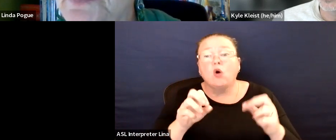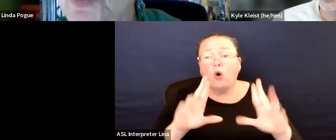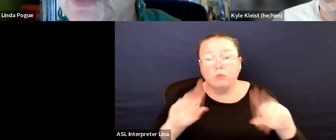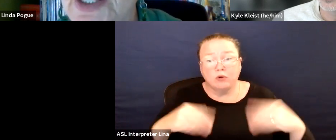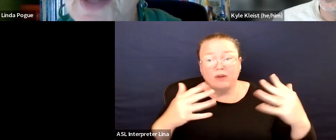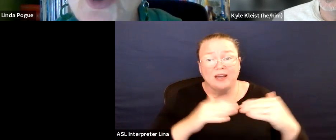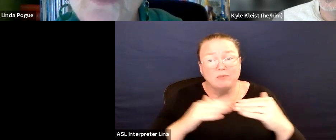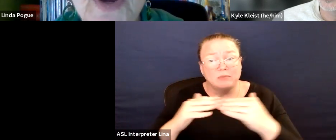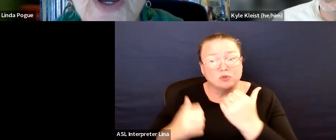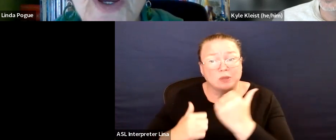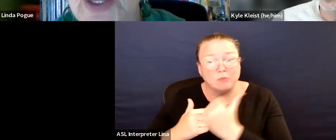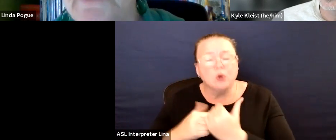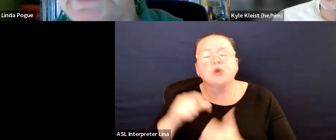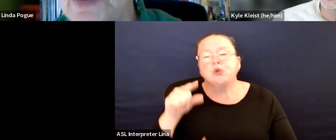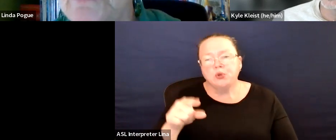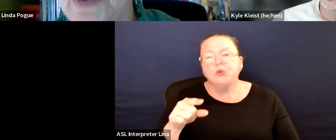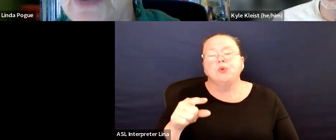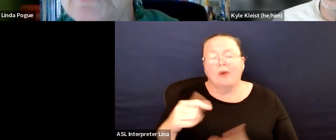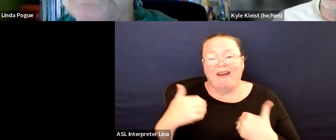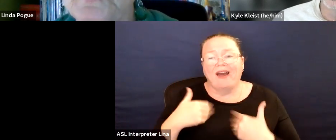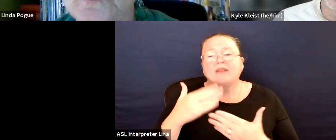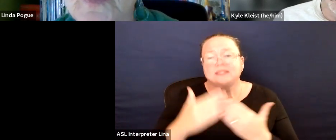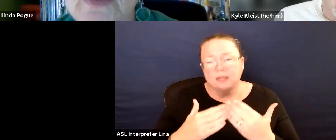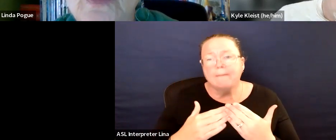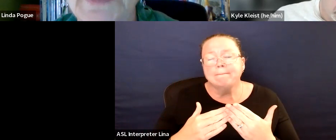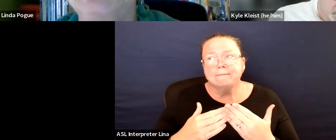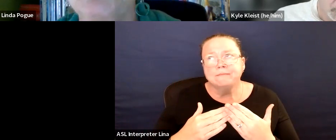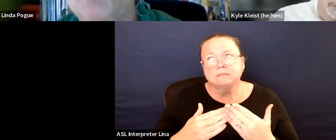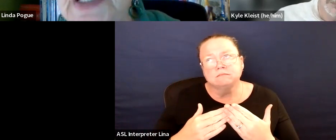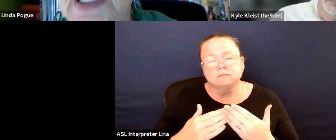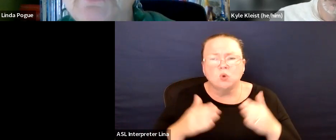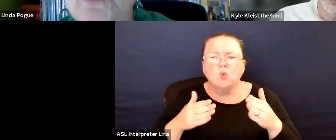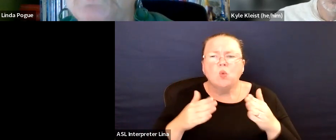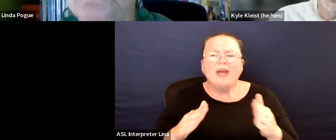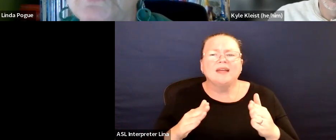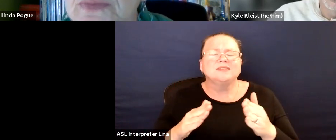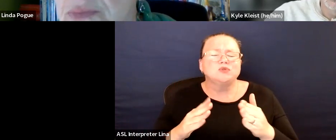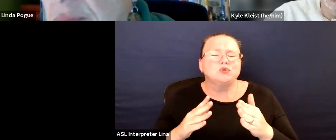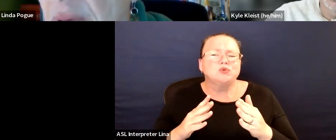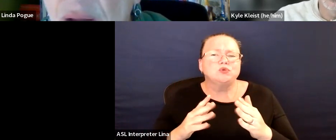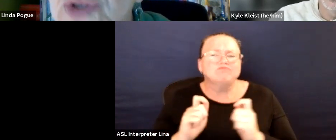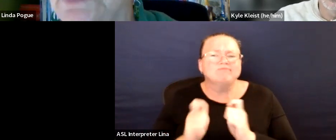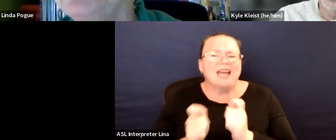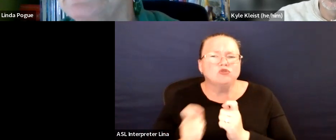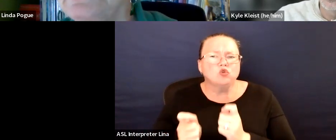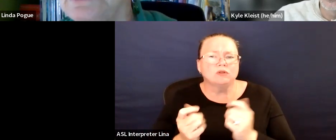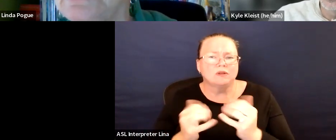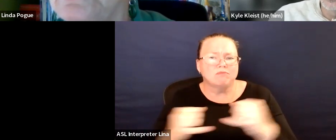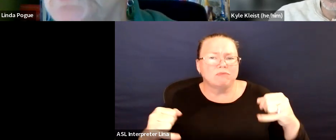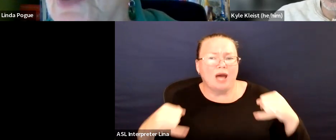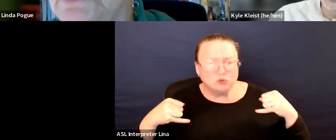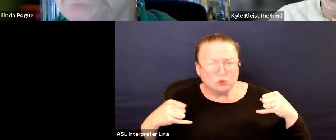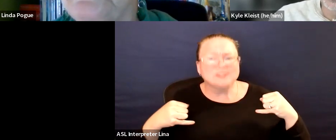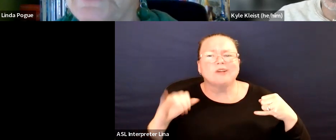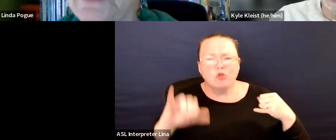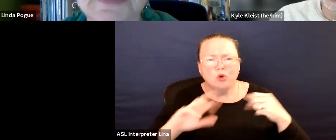providing peer support, that you've have some ways of dealing with boundaries and